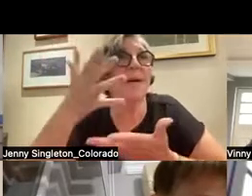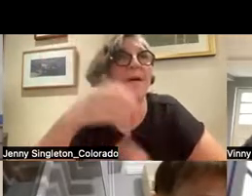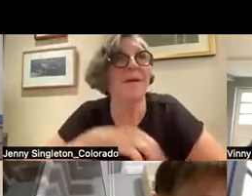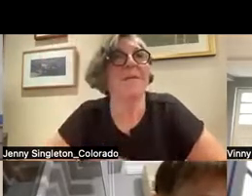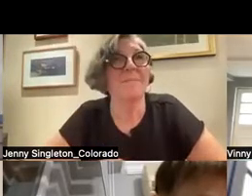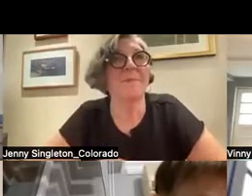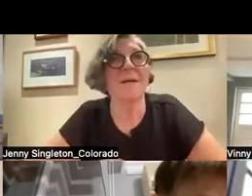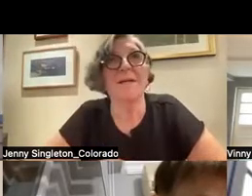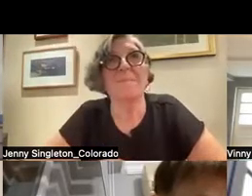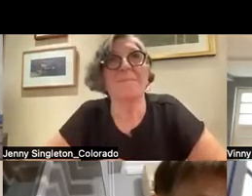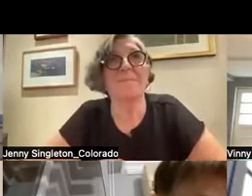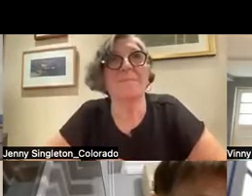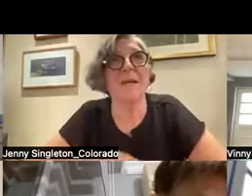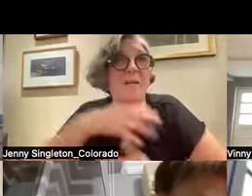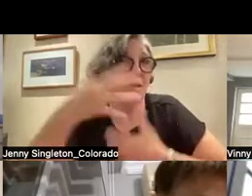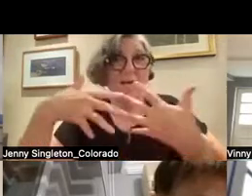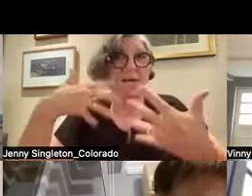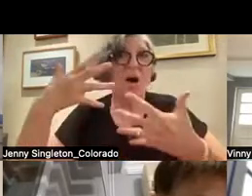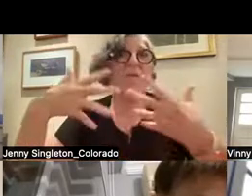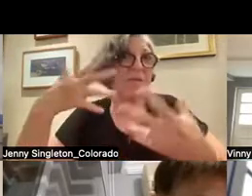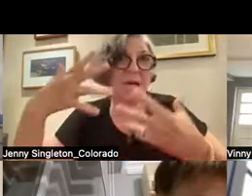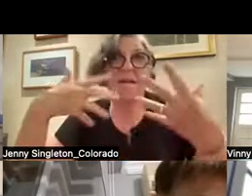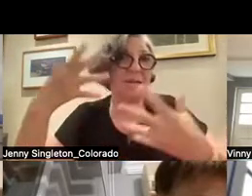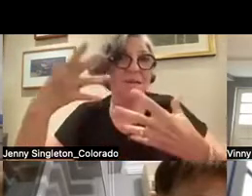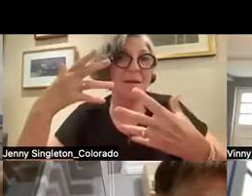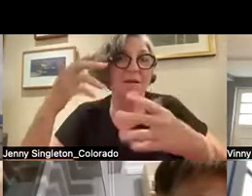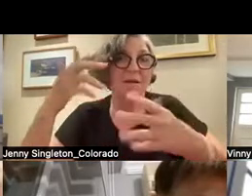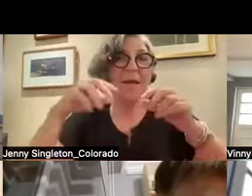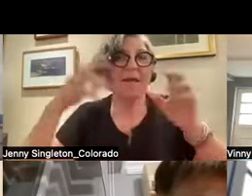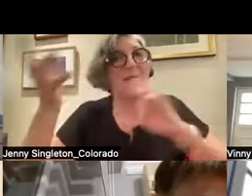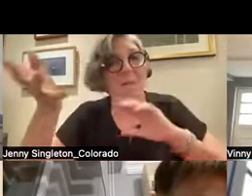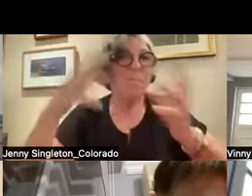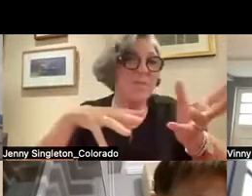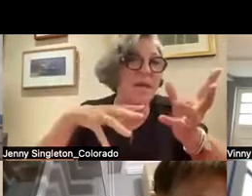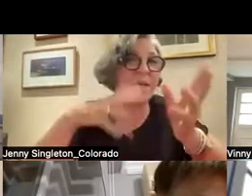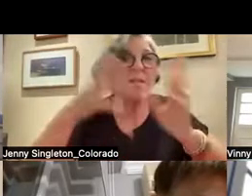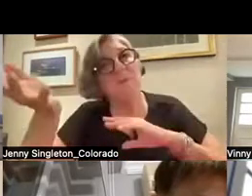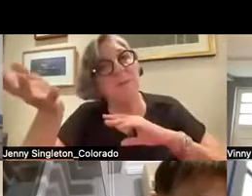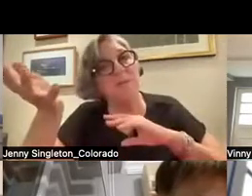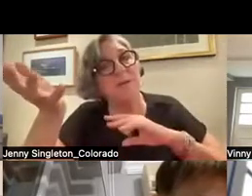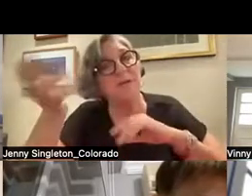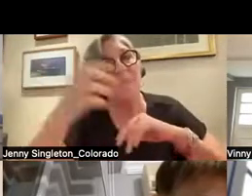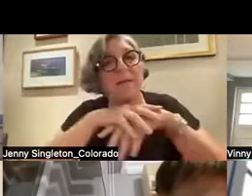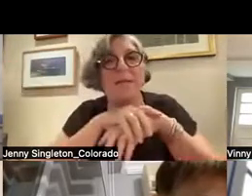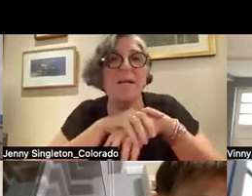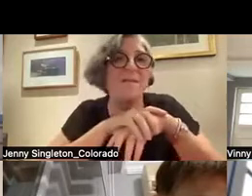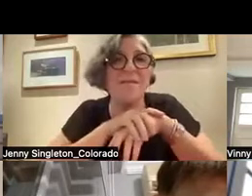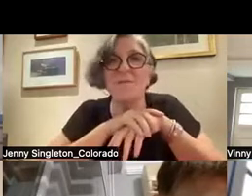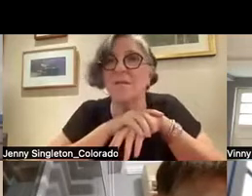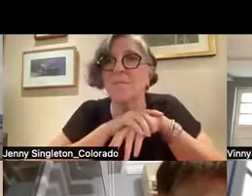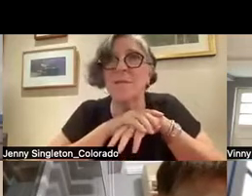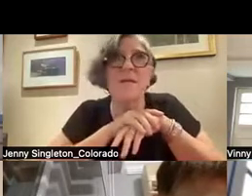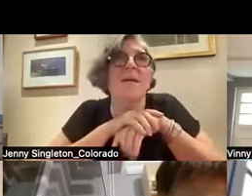example where a novel sign, you know, and some people sign it, some people fingerspell it. And I